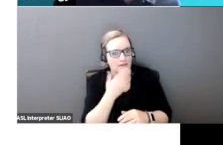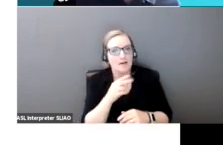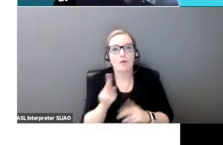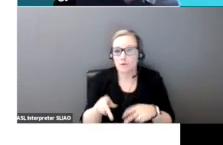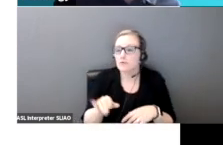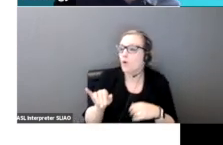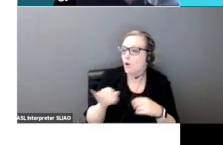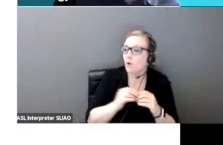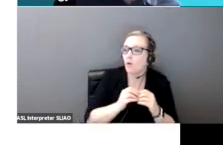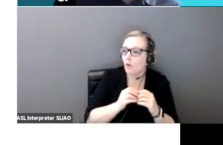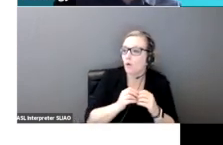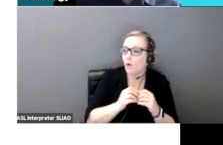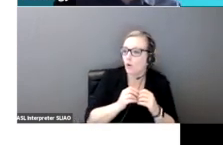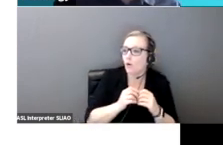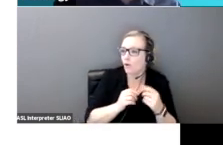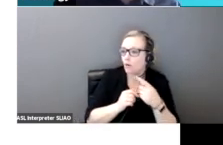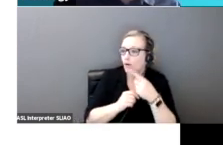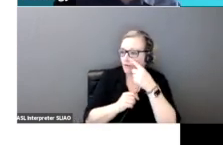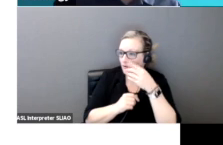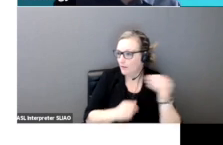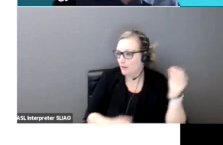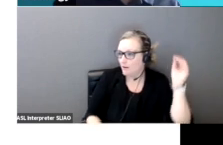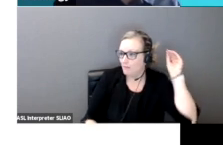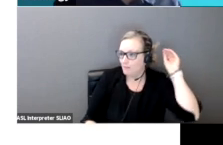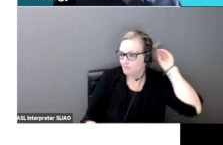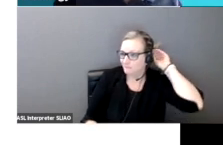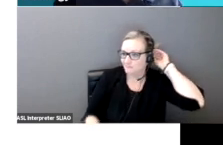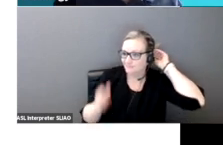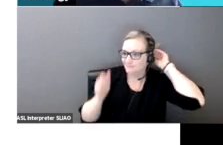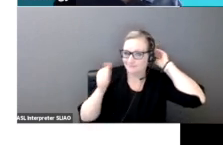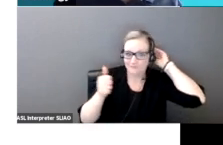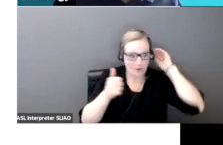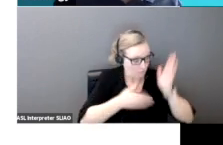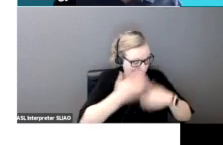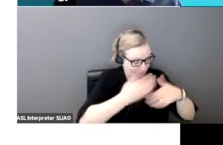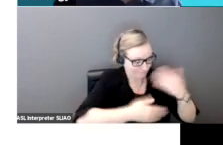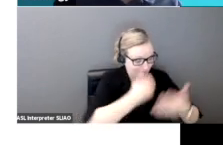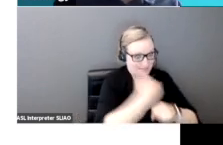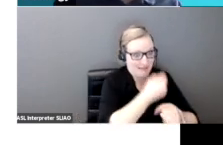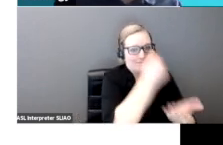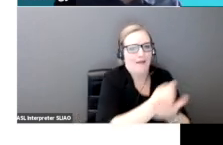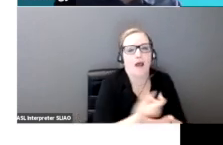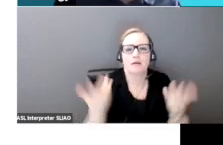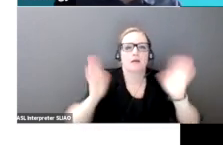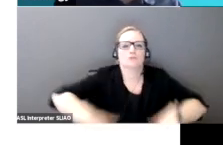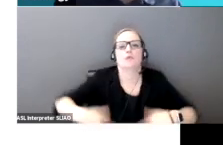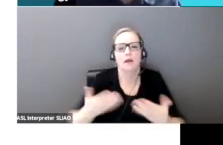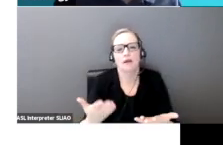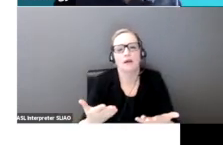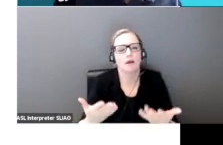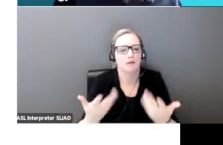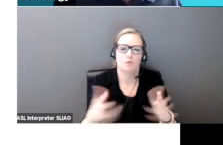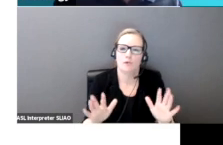your hard-earned, hard-worked-for IP. And file provisional patent applications whenever